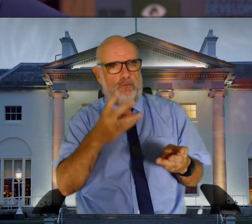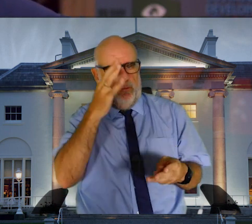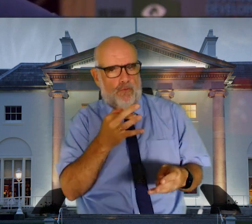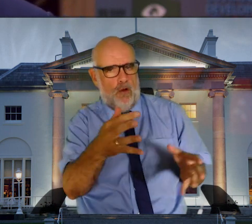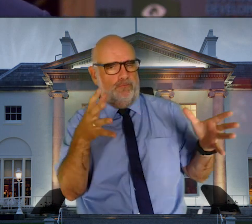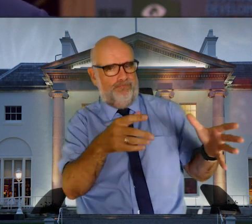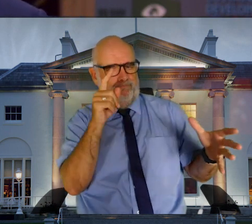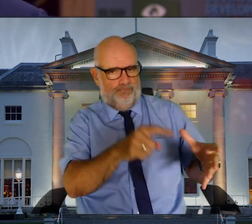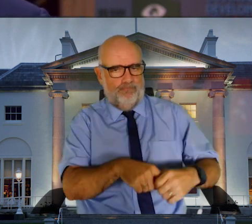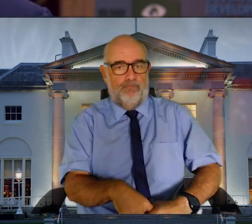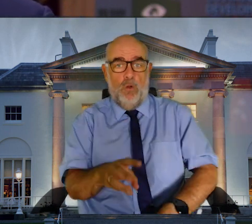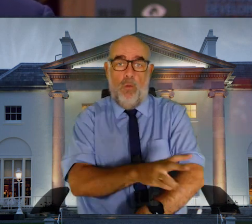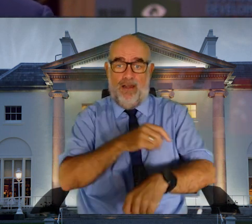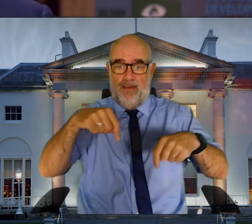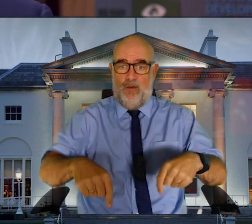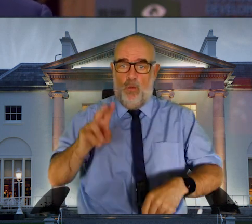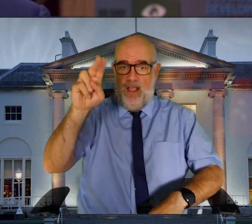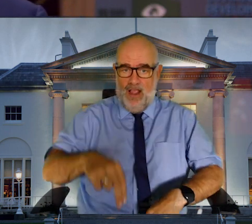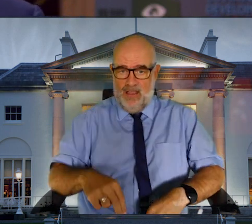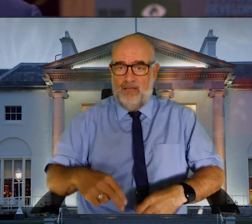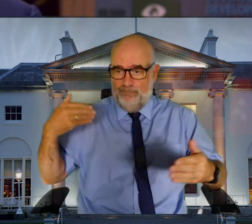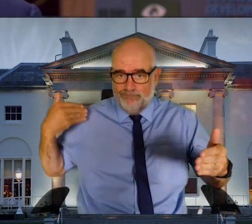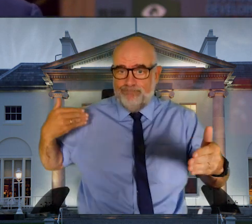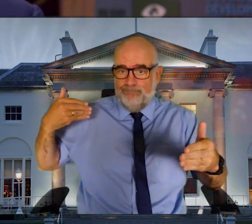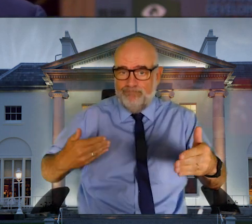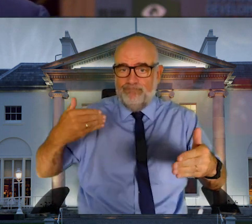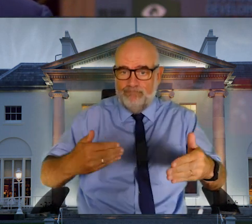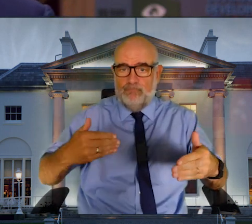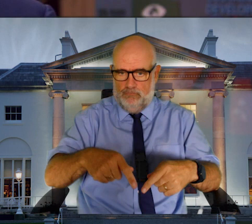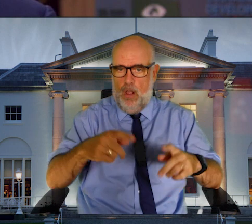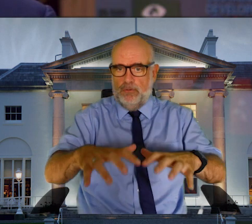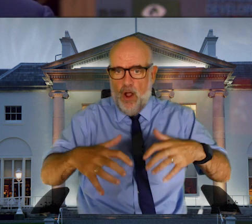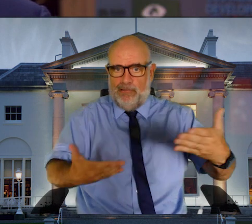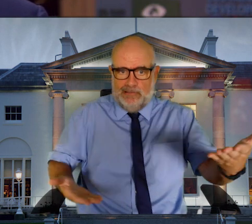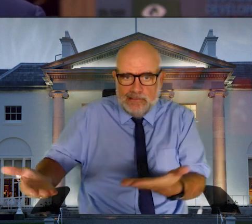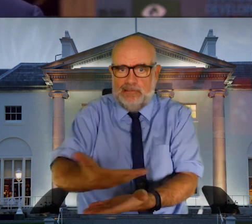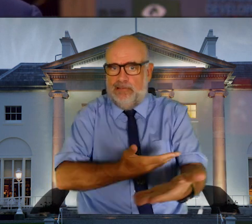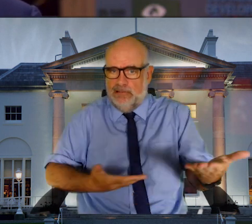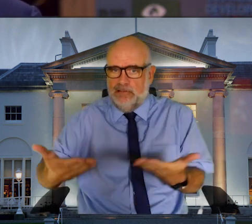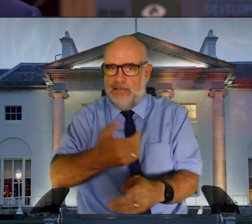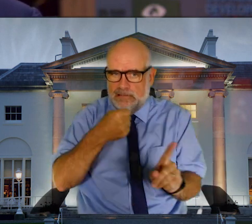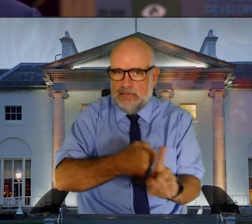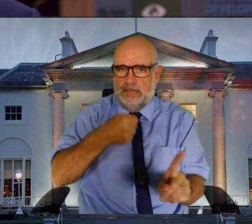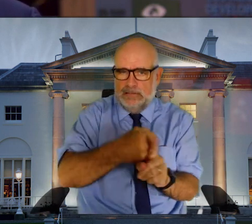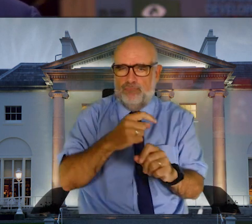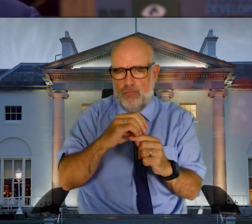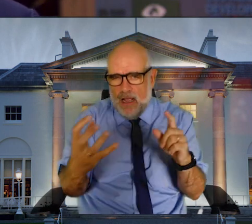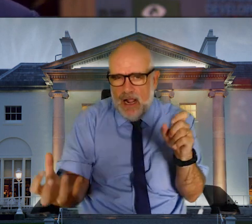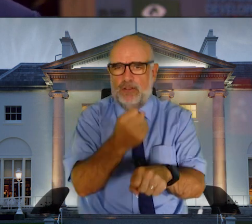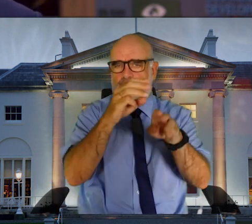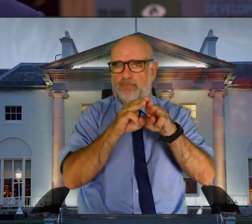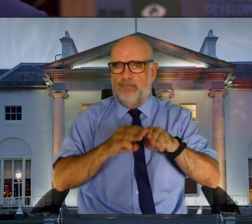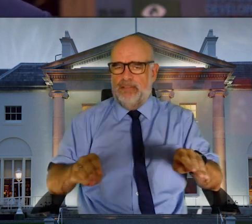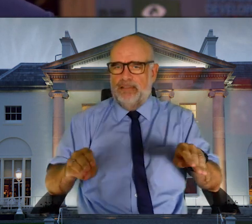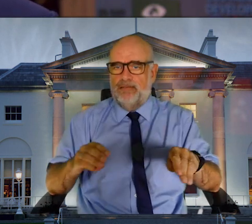what this world might have become through the abuse of power had the United Nations not existed. The